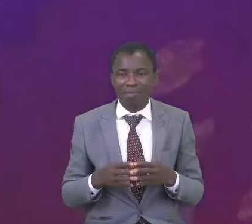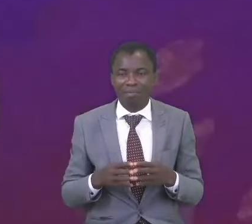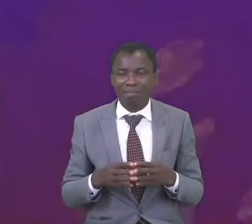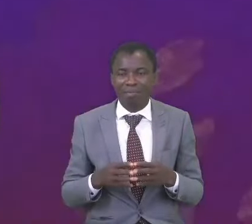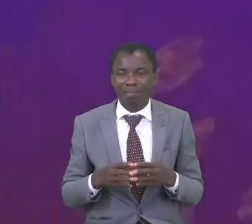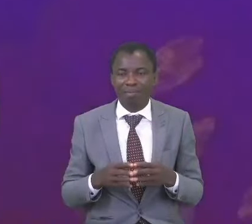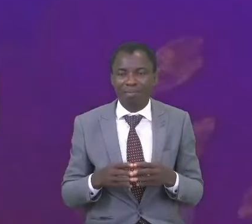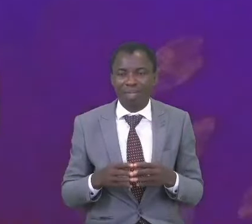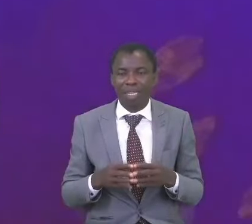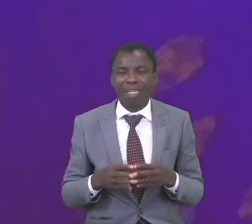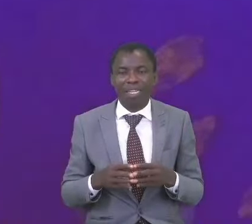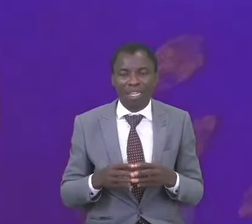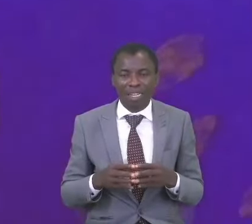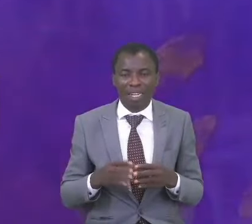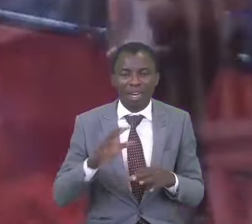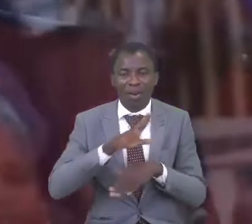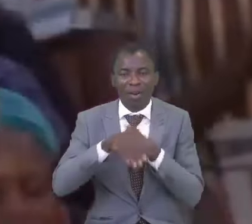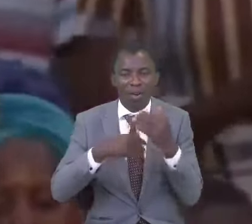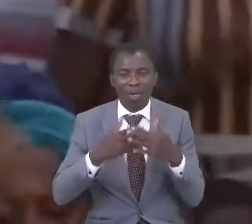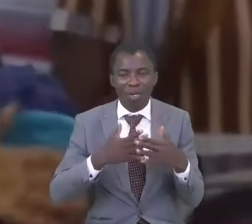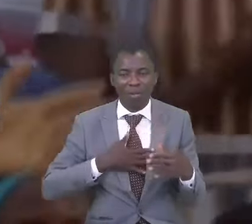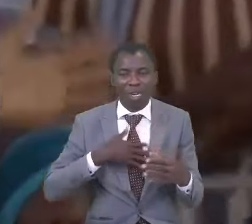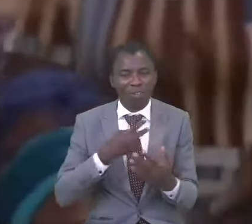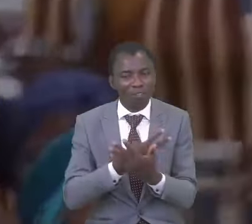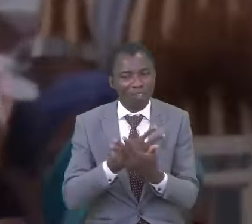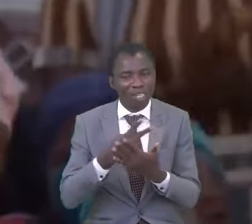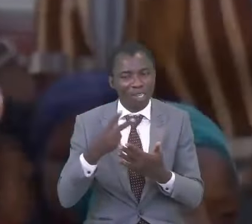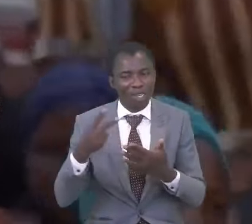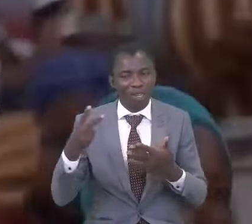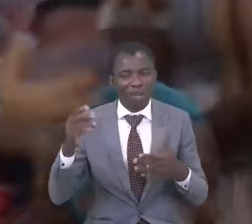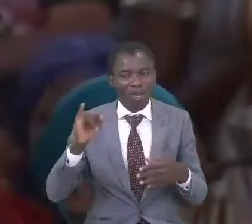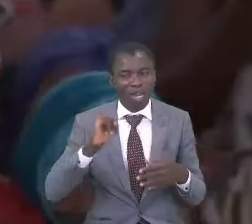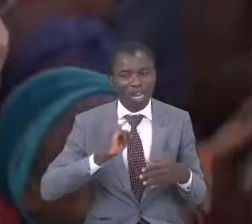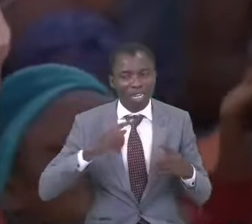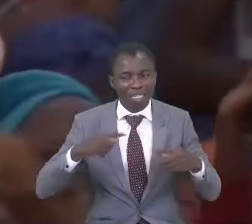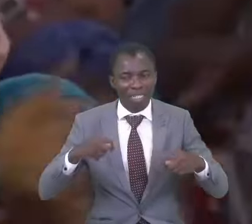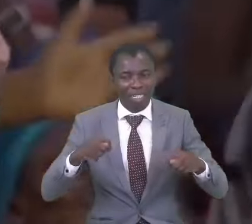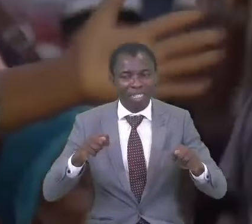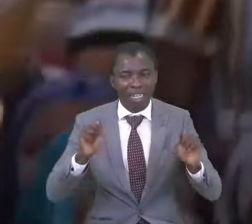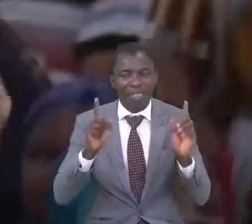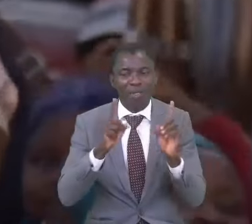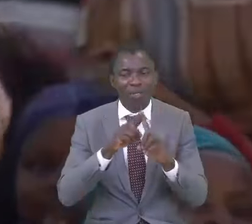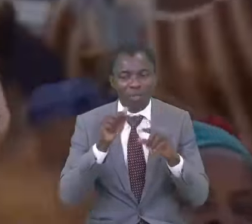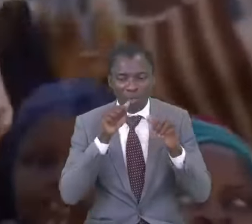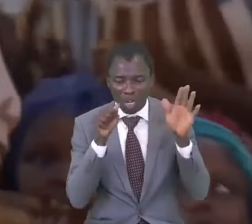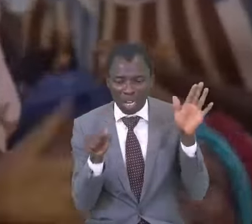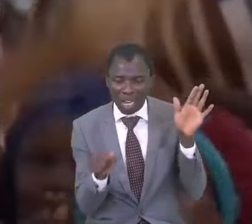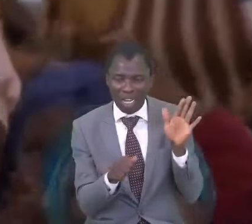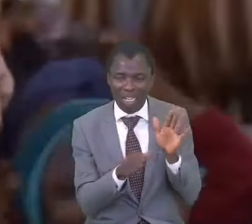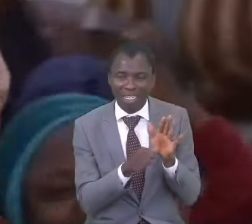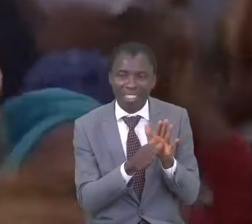alive. Oh, all my failures I tried to